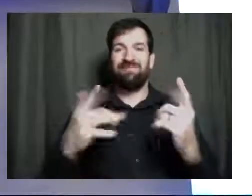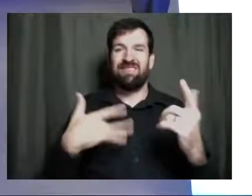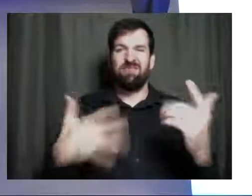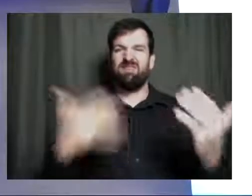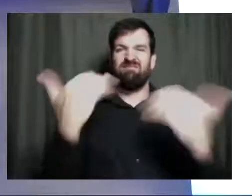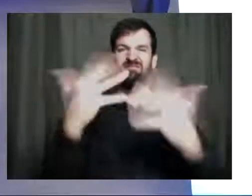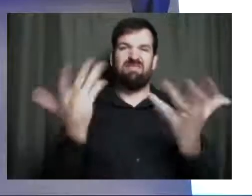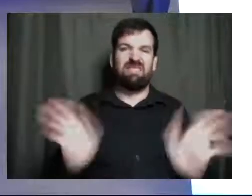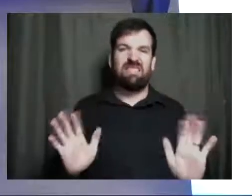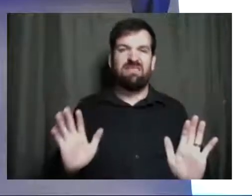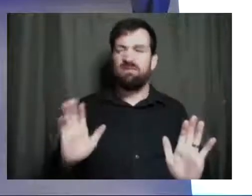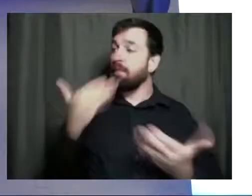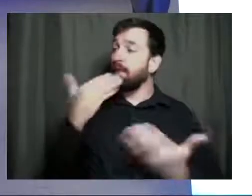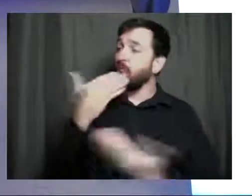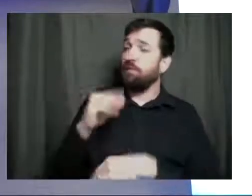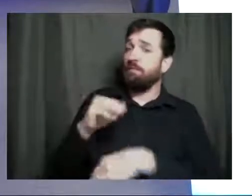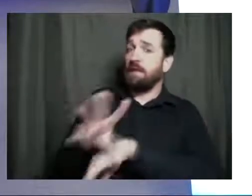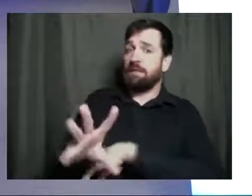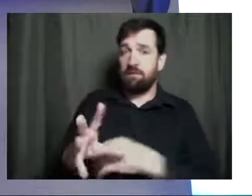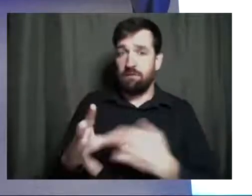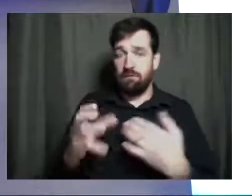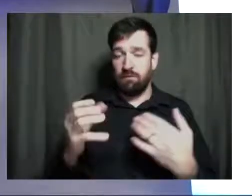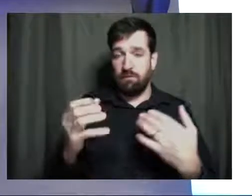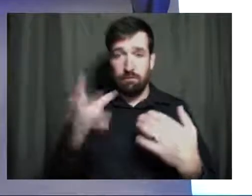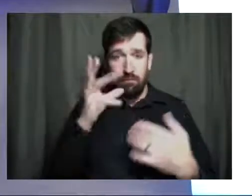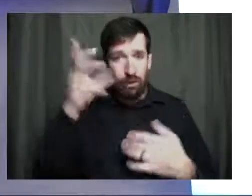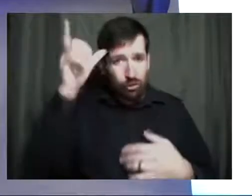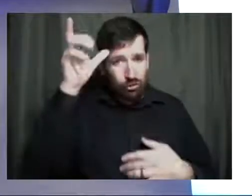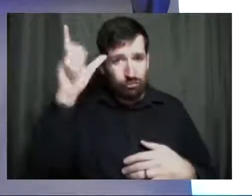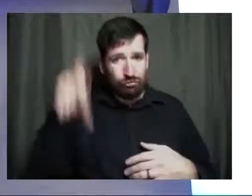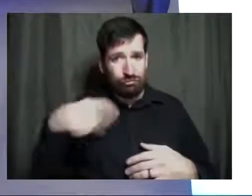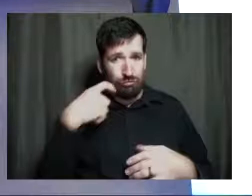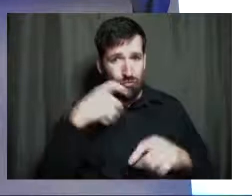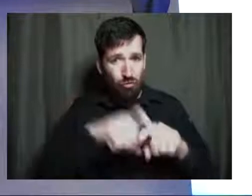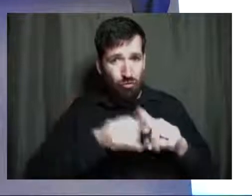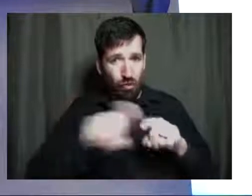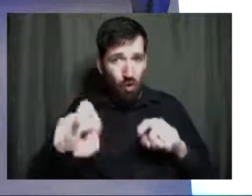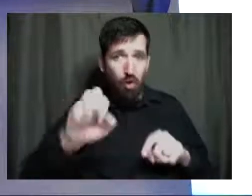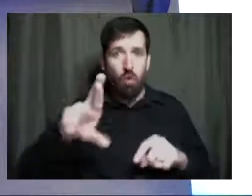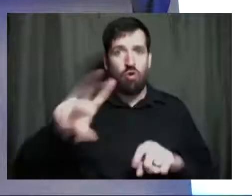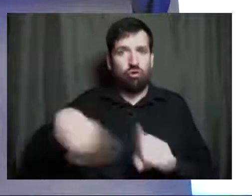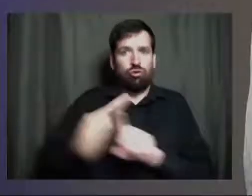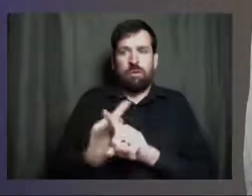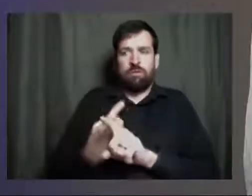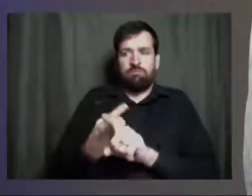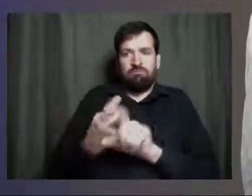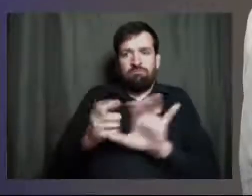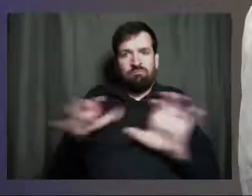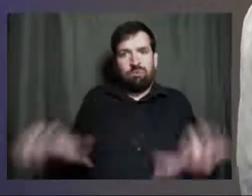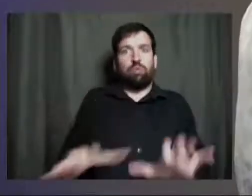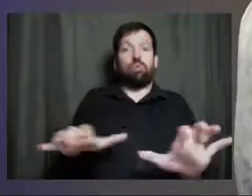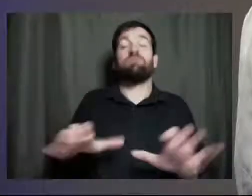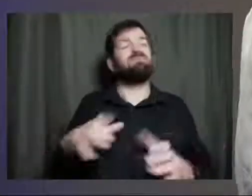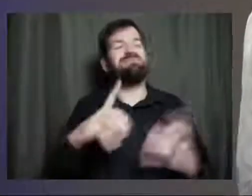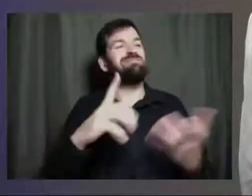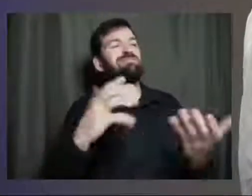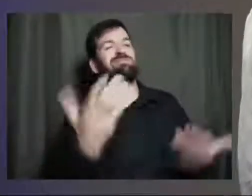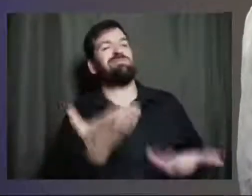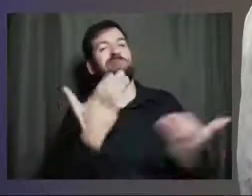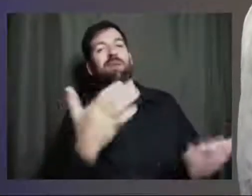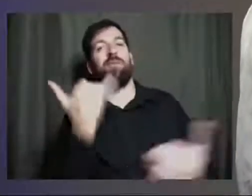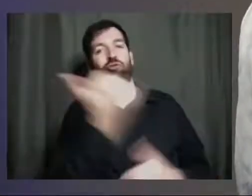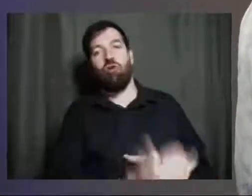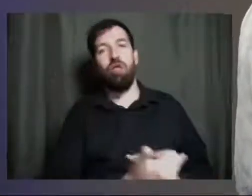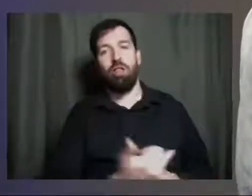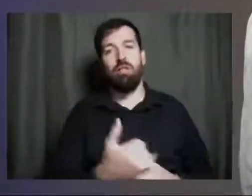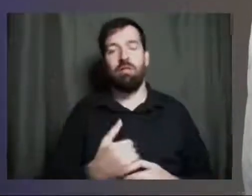that advice. So if this happens, do parents need to call poison control or just do what you just said? We always recommend calling the Poison Control Center. Hopefully